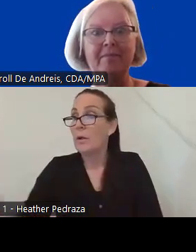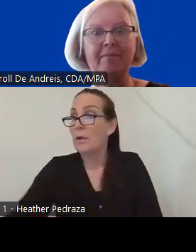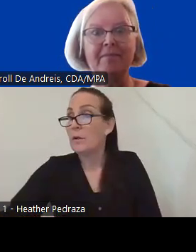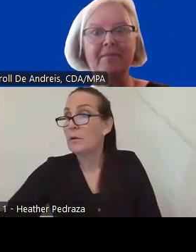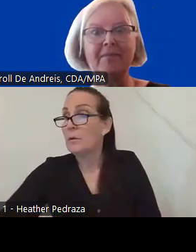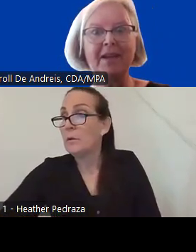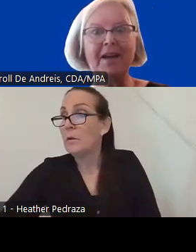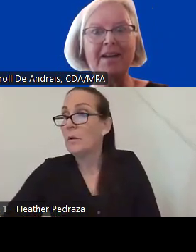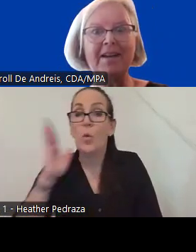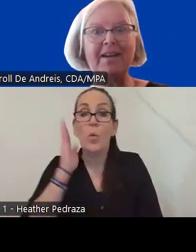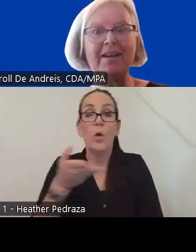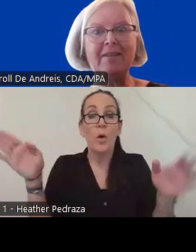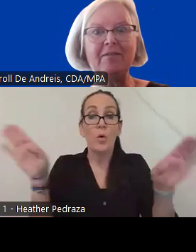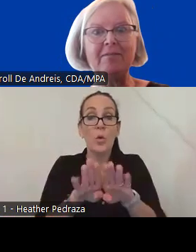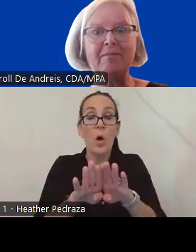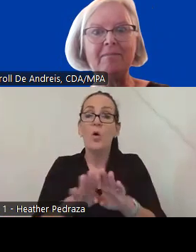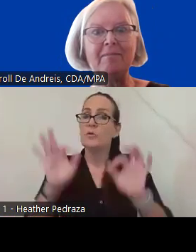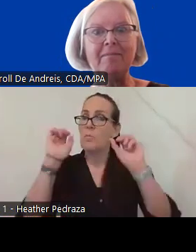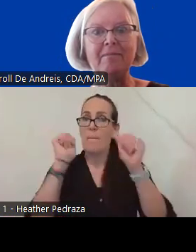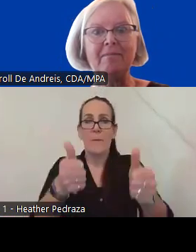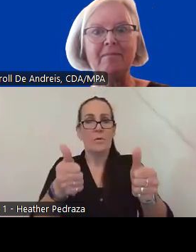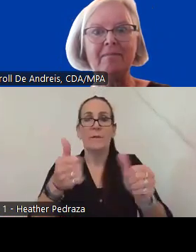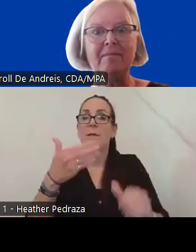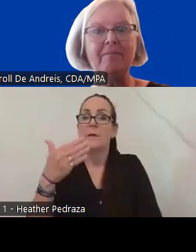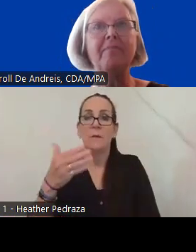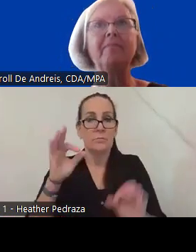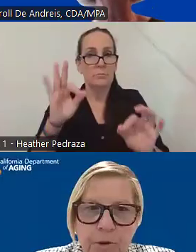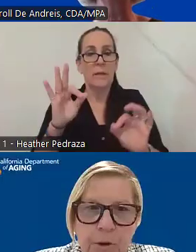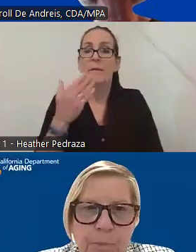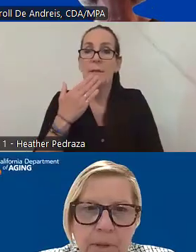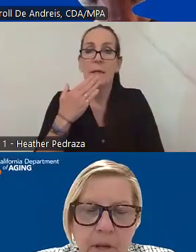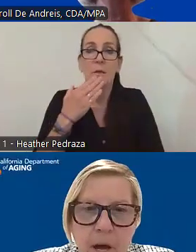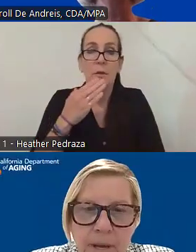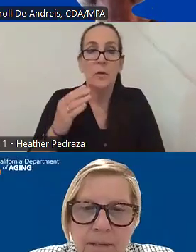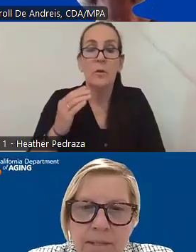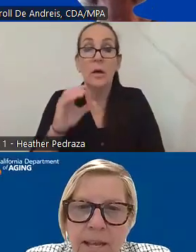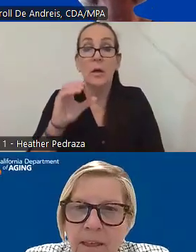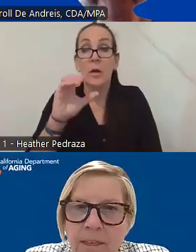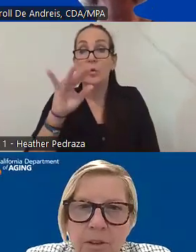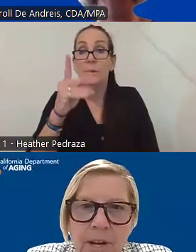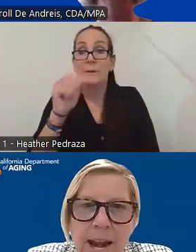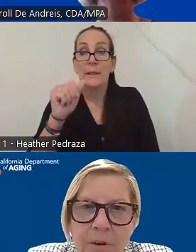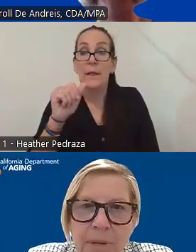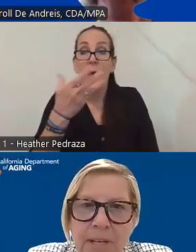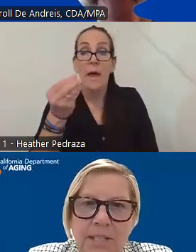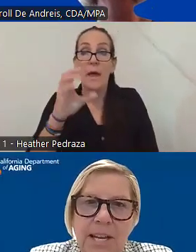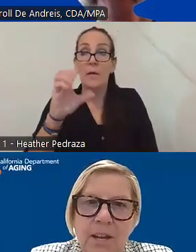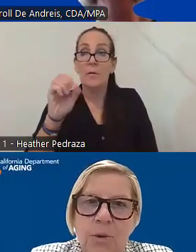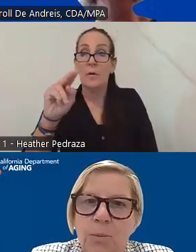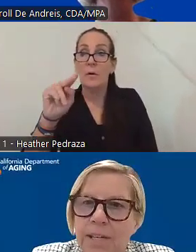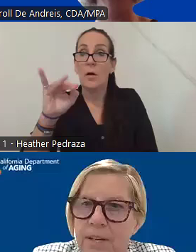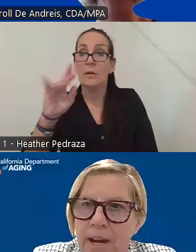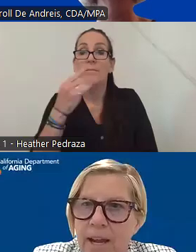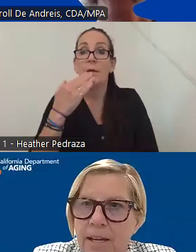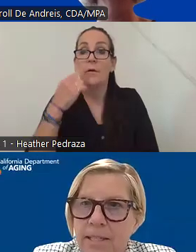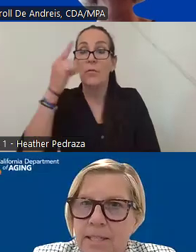got it, Carol. Thank you. And Christina and Connie, thank you for your public comments. Thank you to everybody today